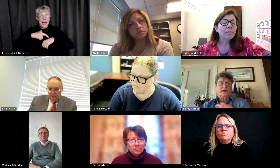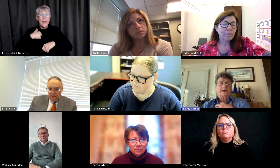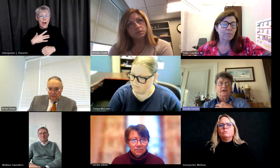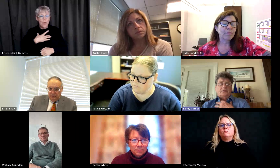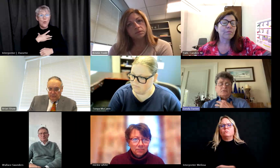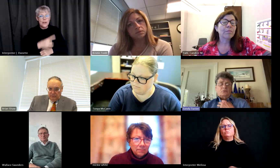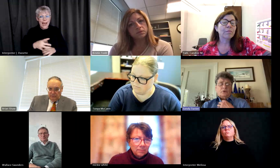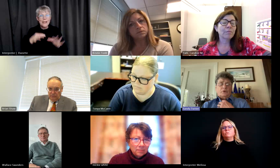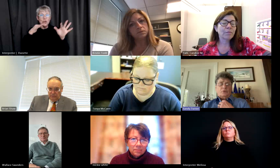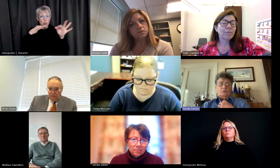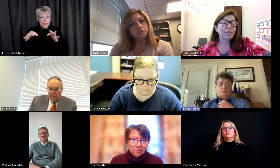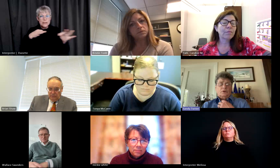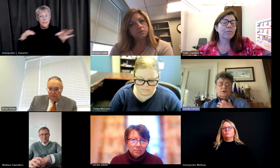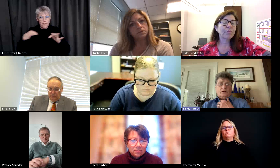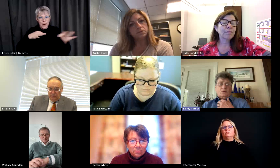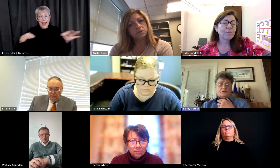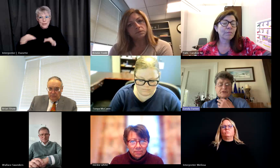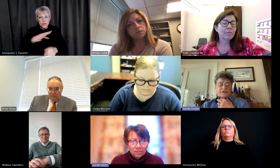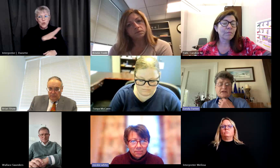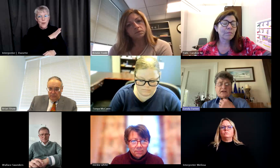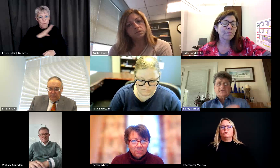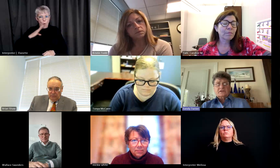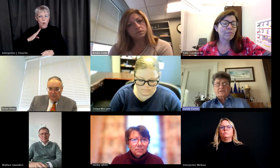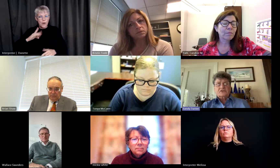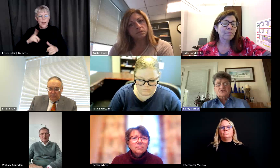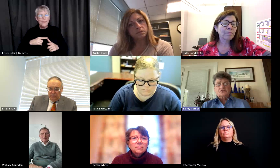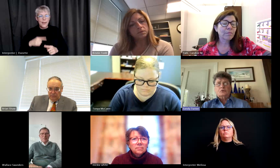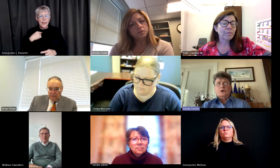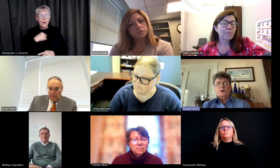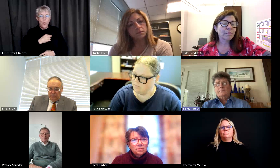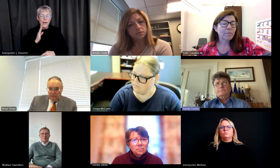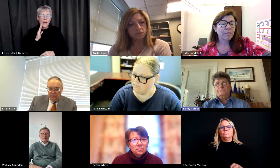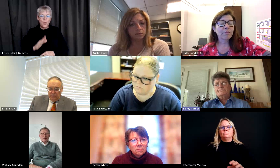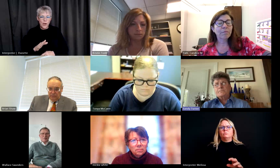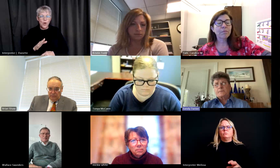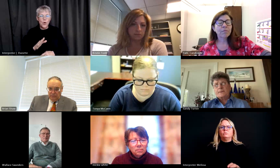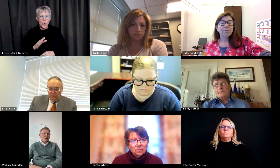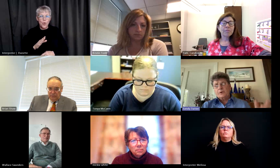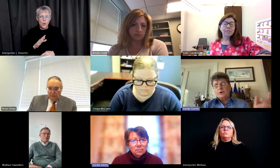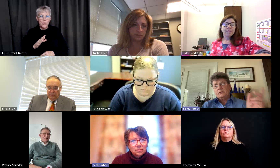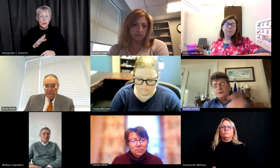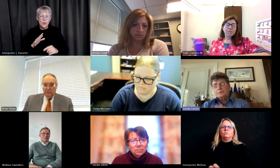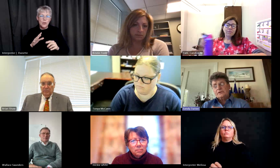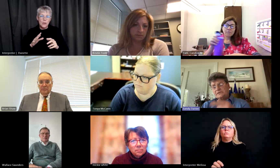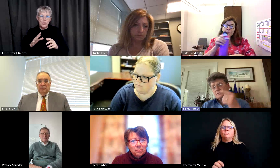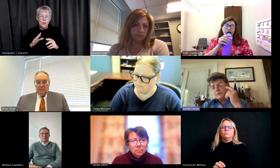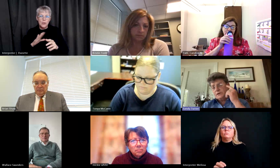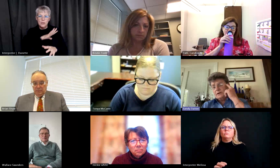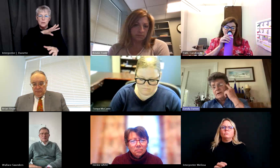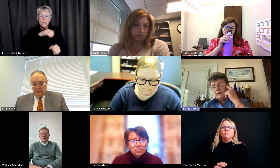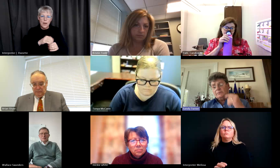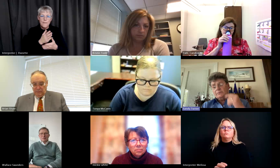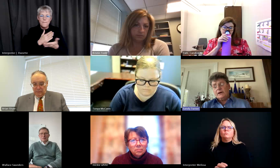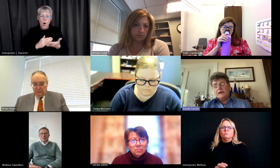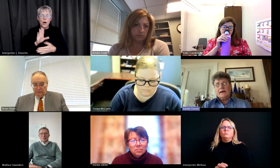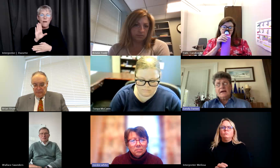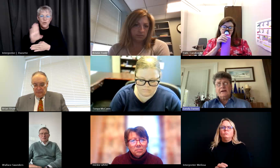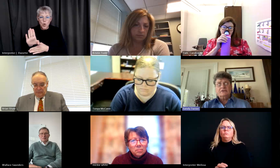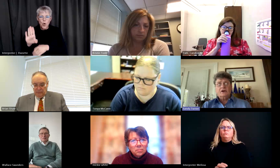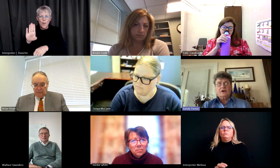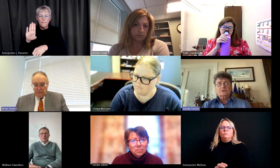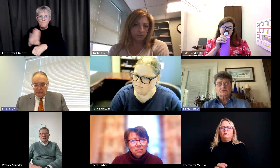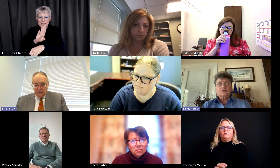board, and then we'll take it as an official part of your business meeting.